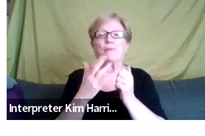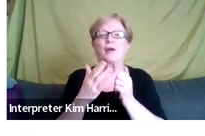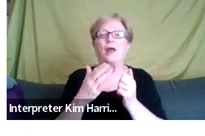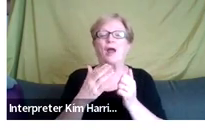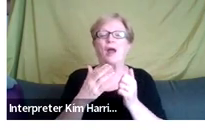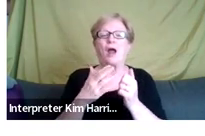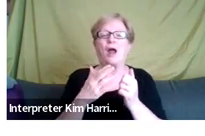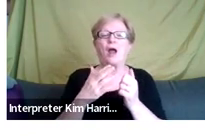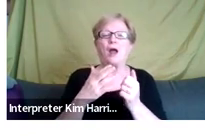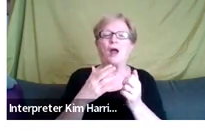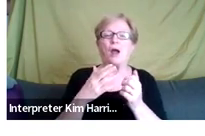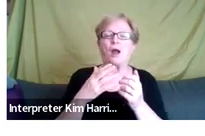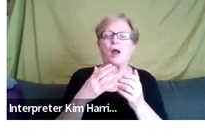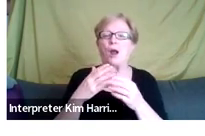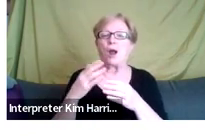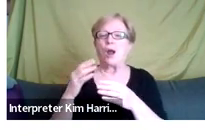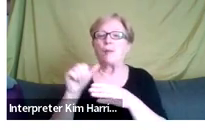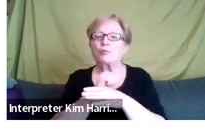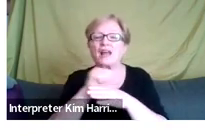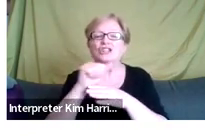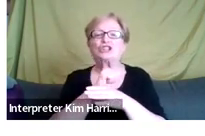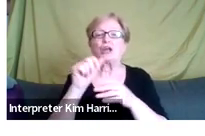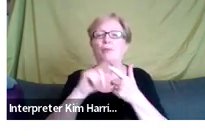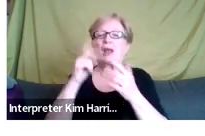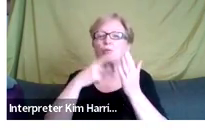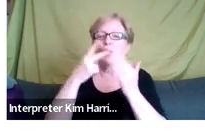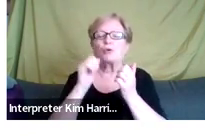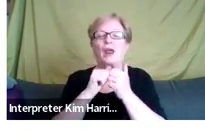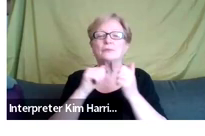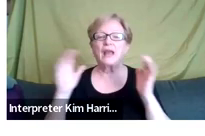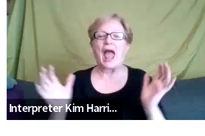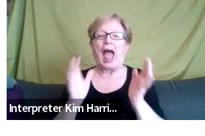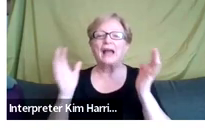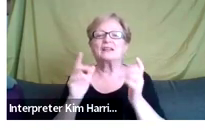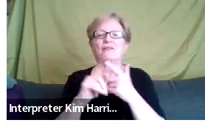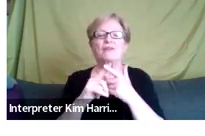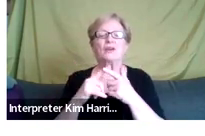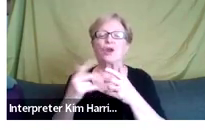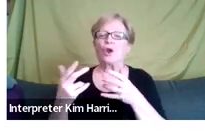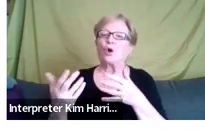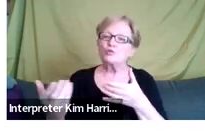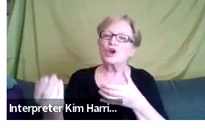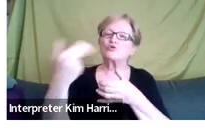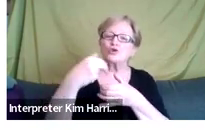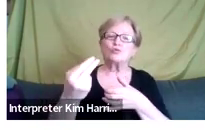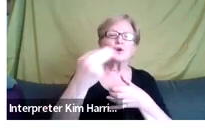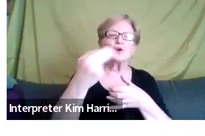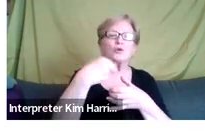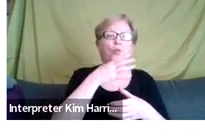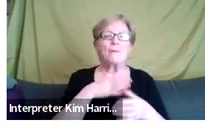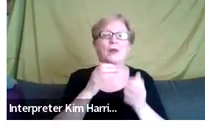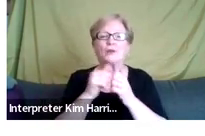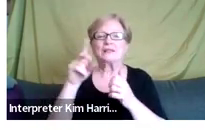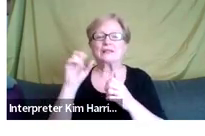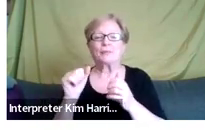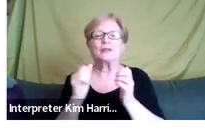actively recruiting women with disabilities, women of color with disabilities, you know, just people with disabilities in general